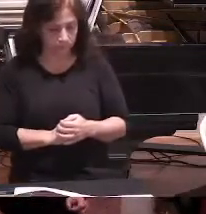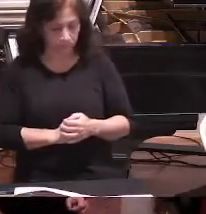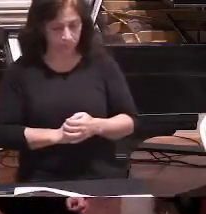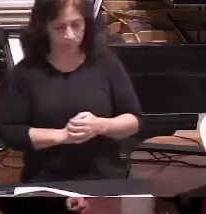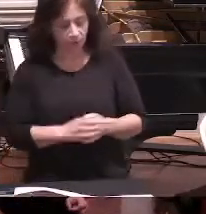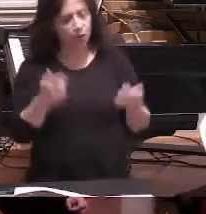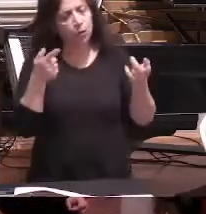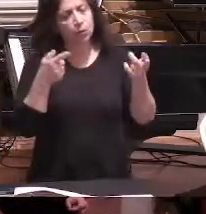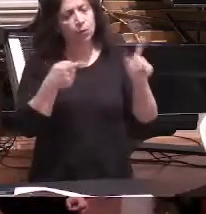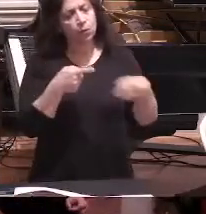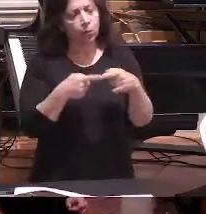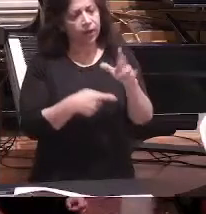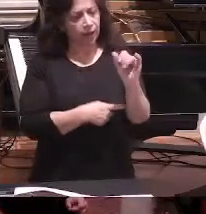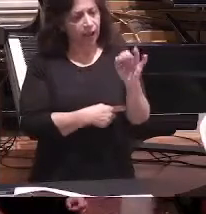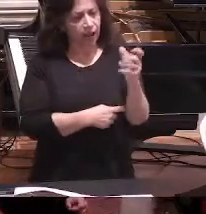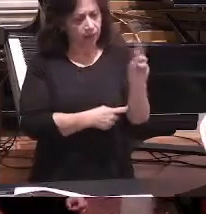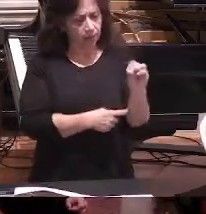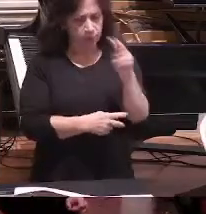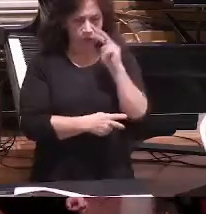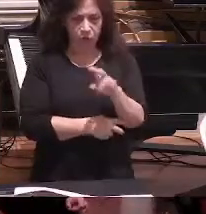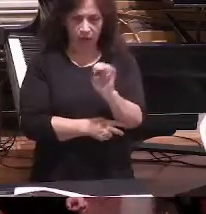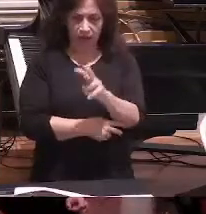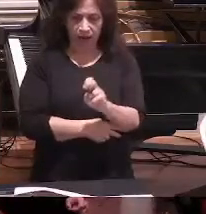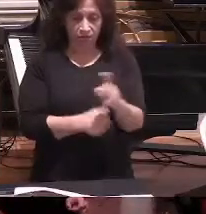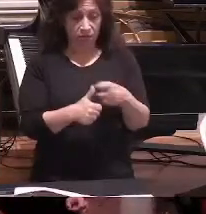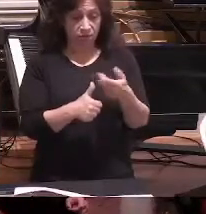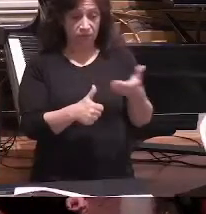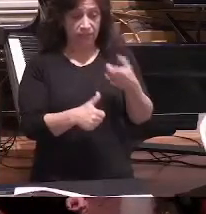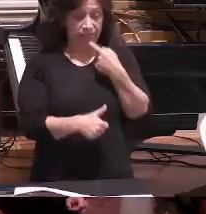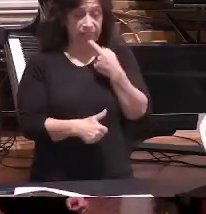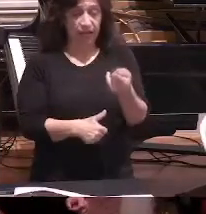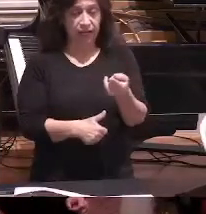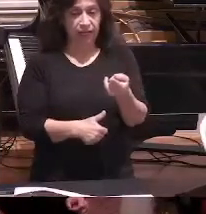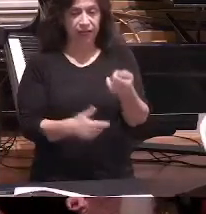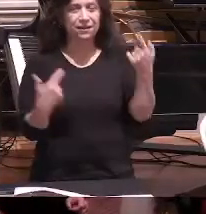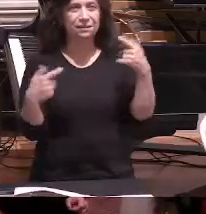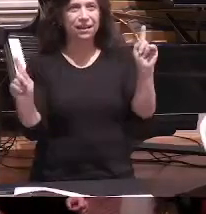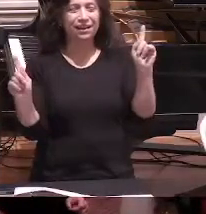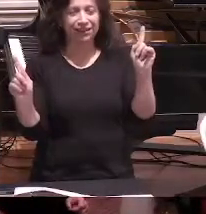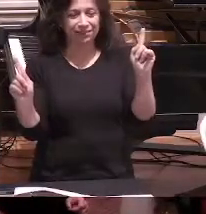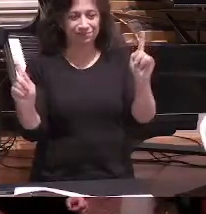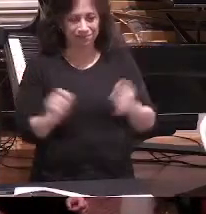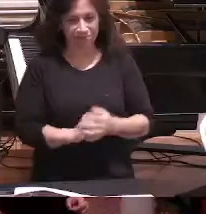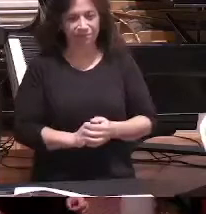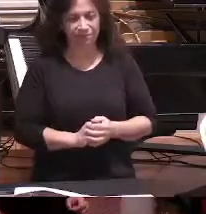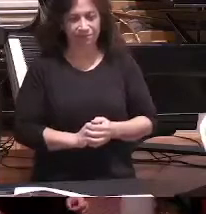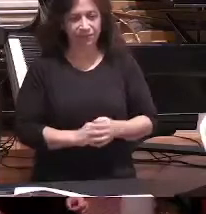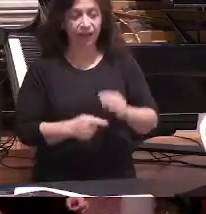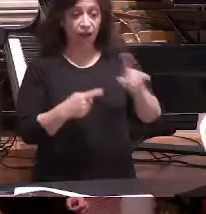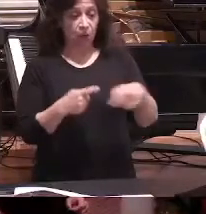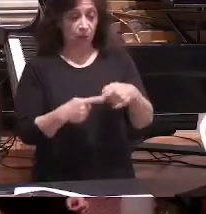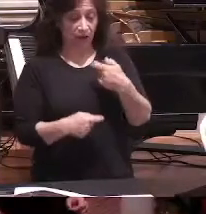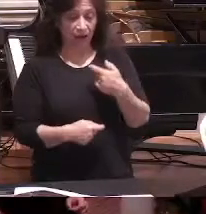When Adam saw Eve, the first thing he said was, "At last." And when